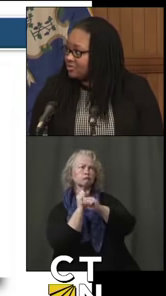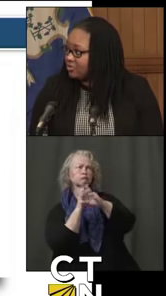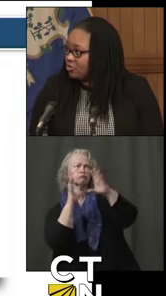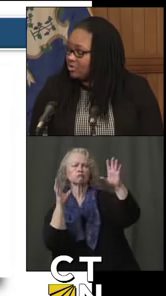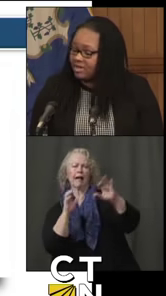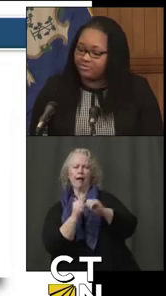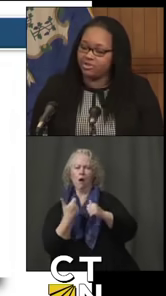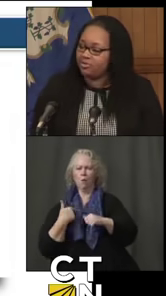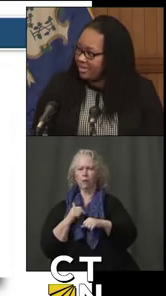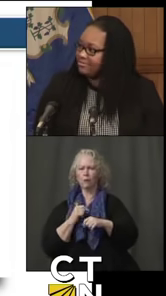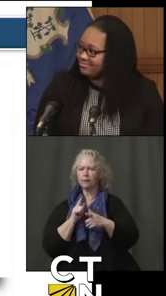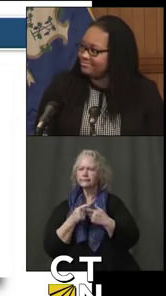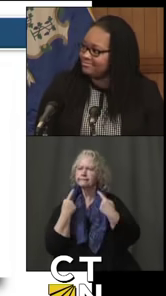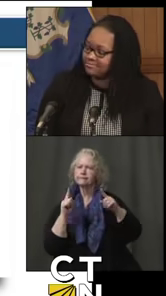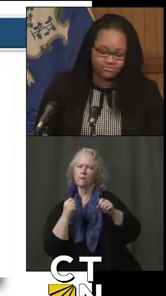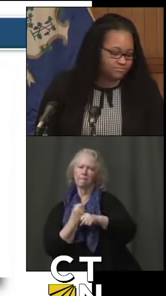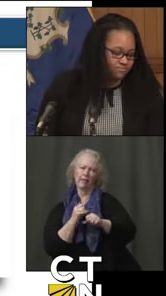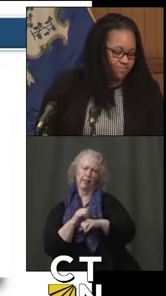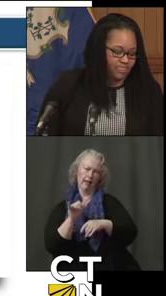I believe we're going to open it up for Q&A.